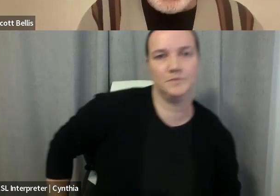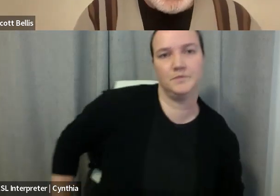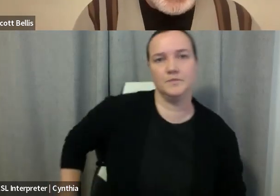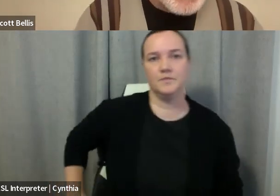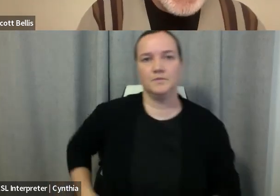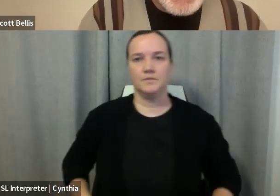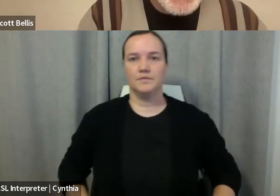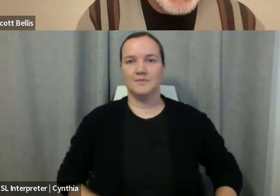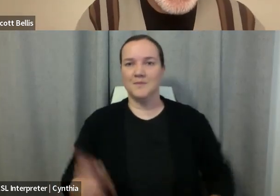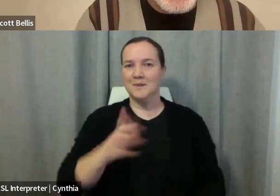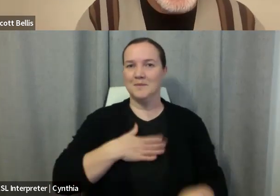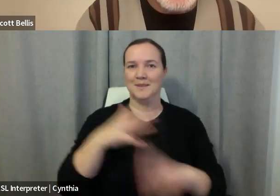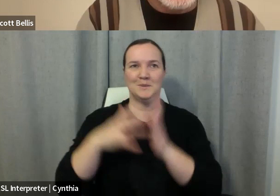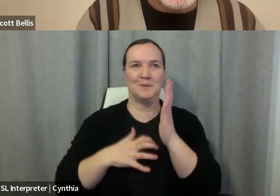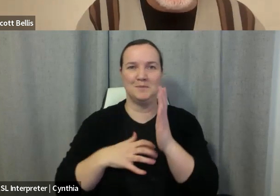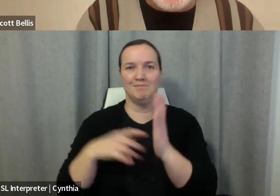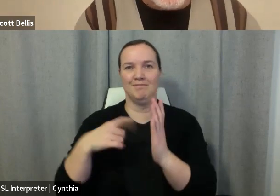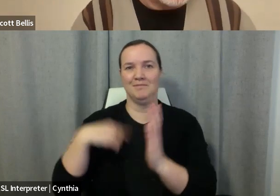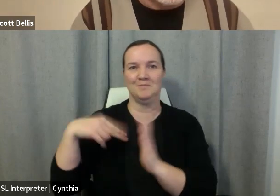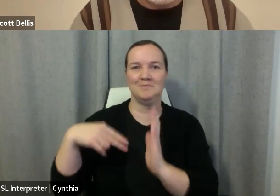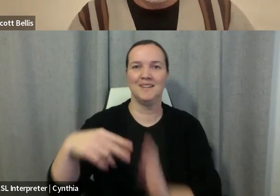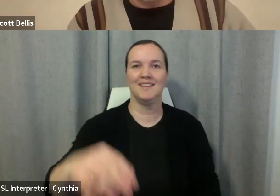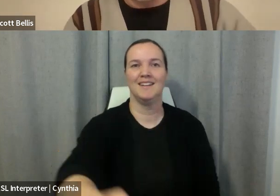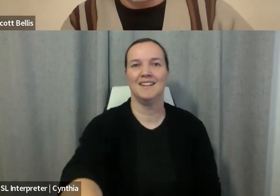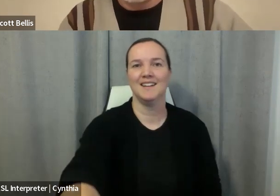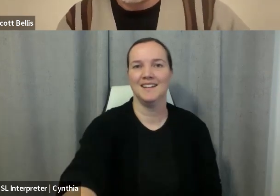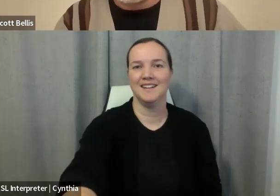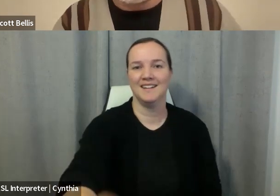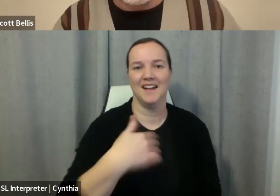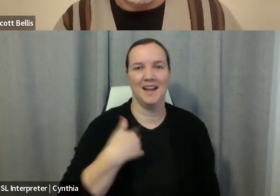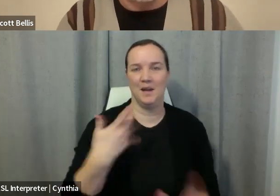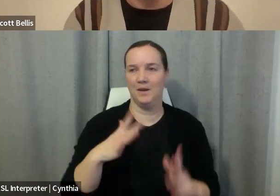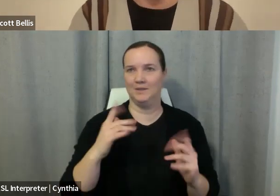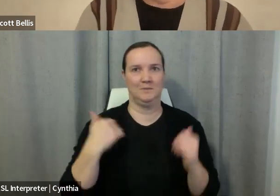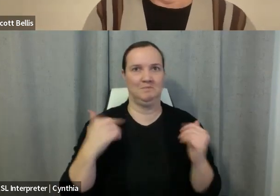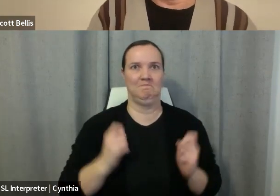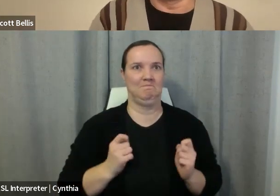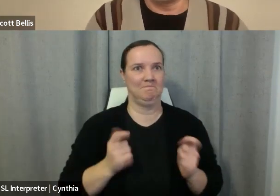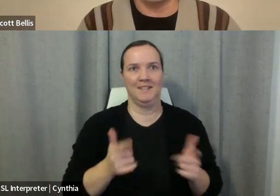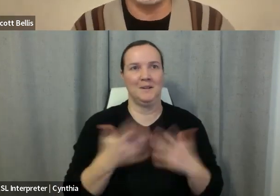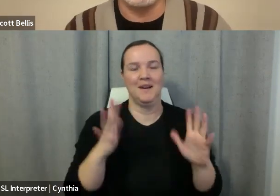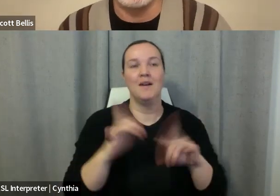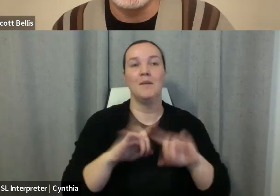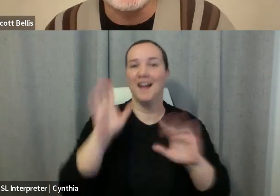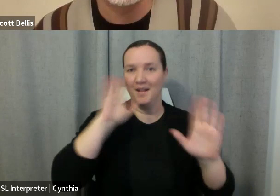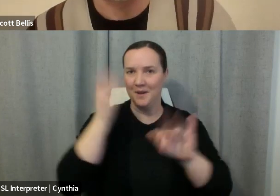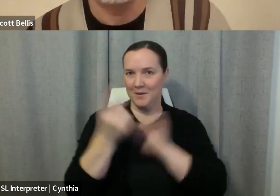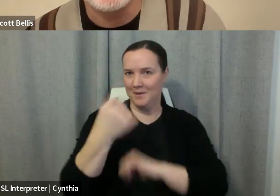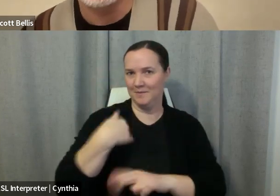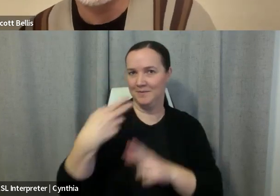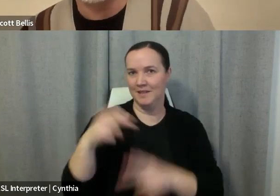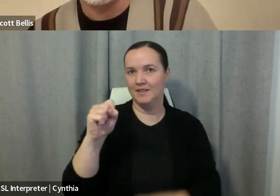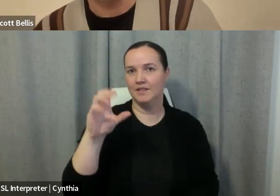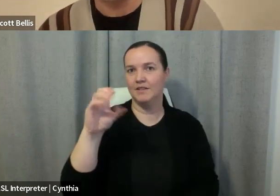Where did my script go? I don't want to wing it. Okay, hi everyone. As I said before, my name is